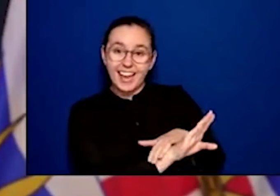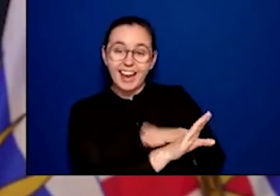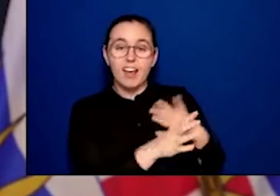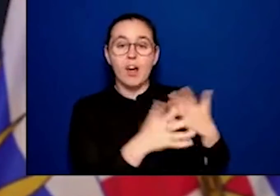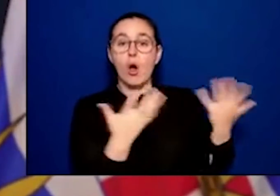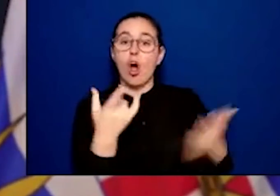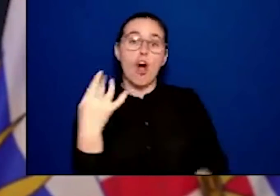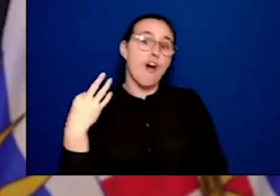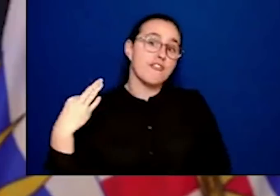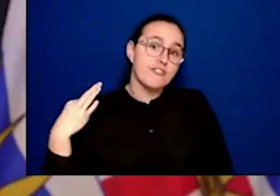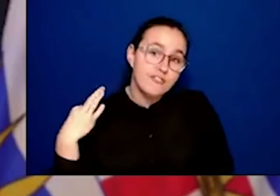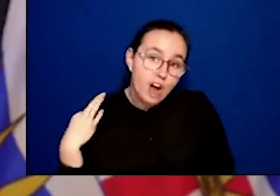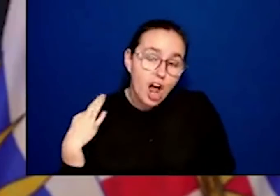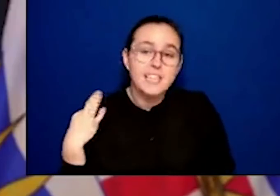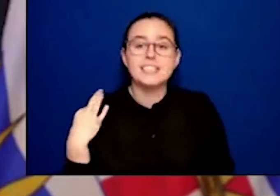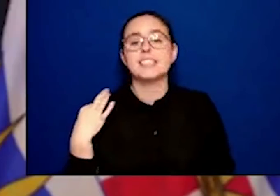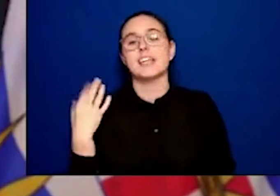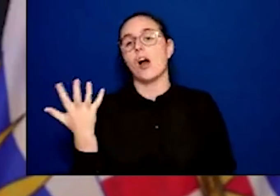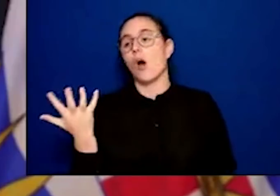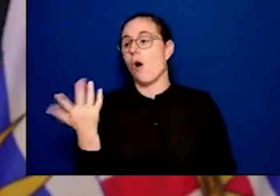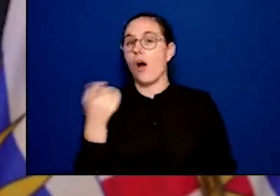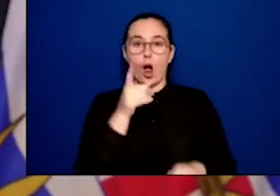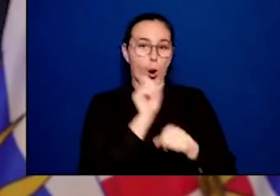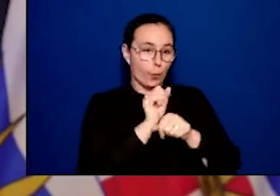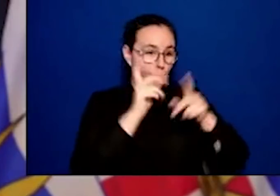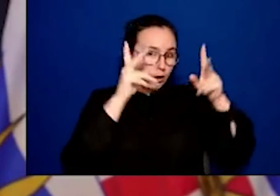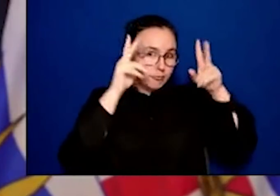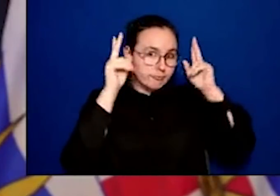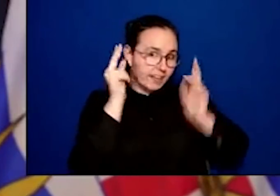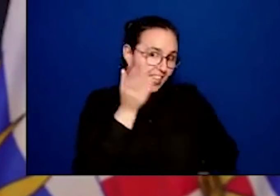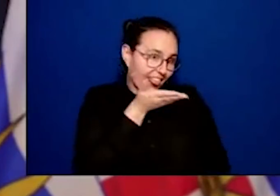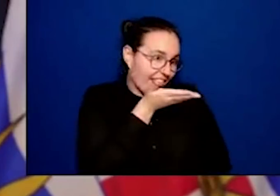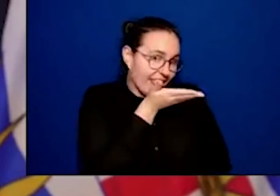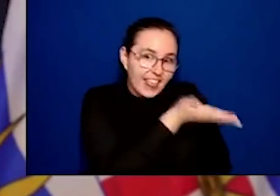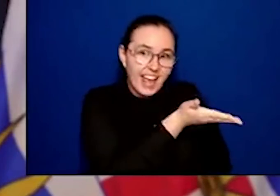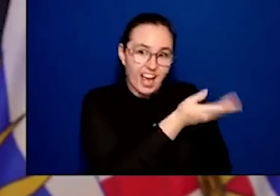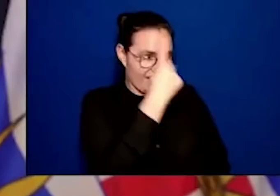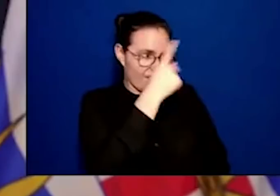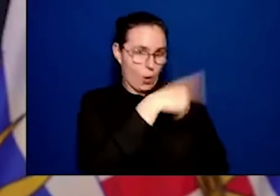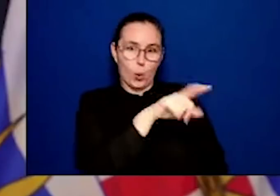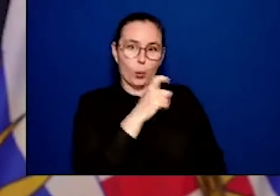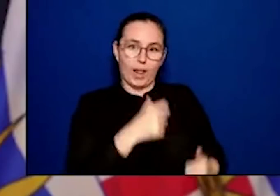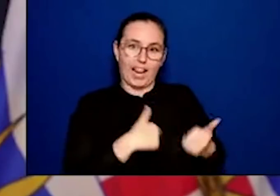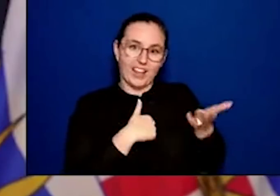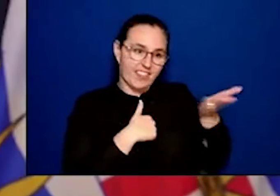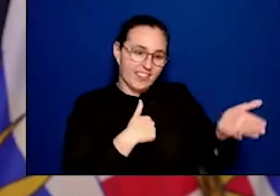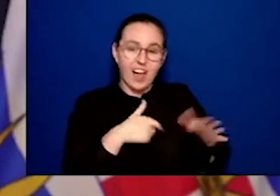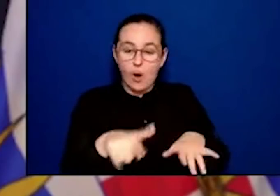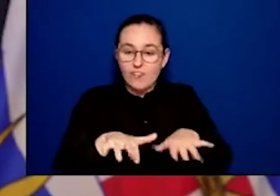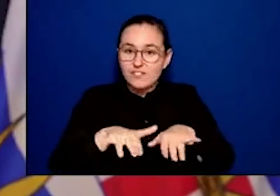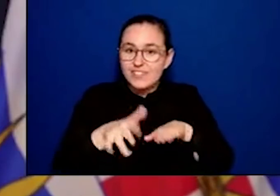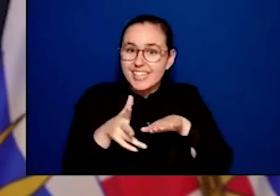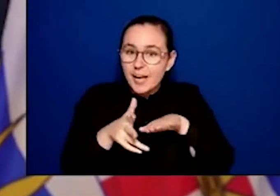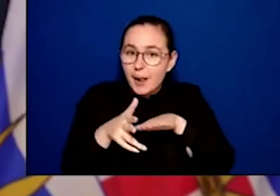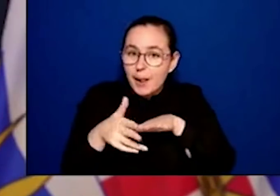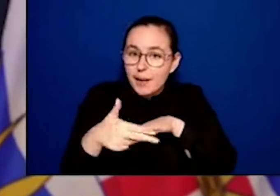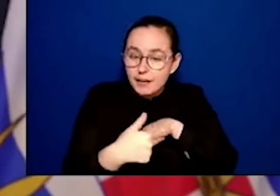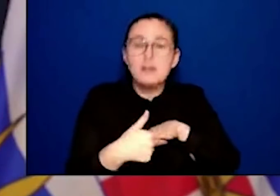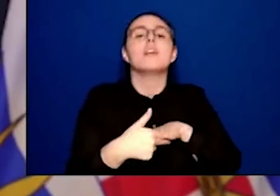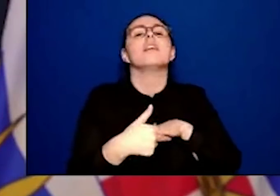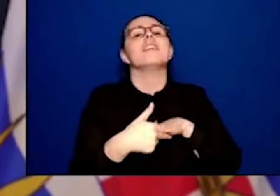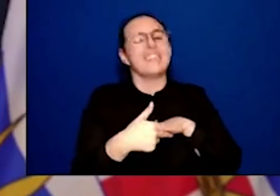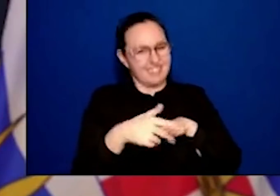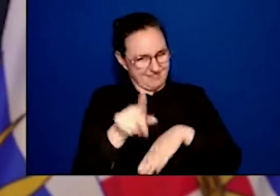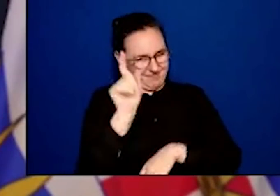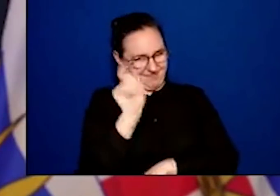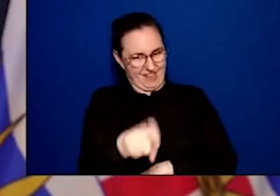who take care of podiatry, for example, in a long-term care home, you must be vaccinated to work in any long-term